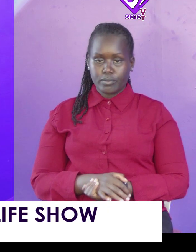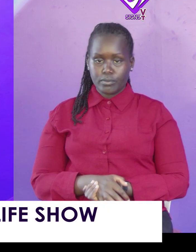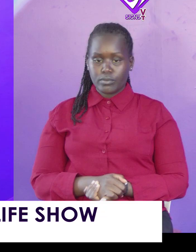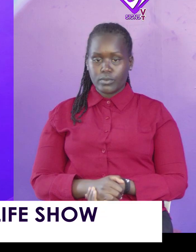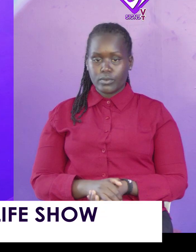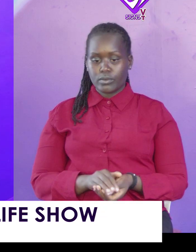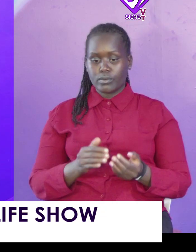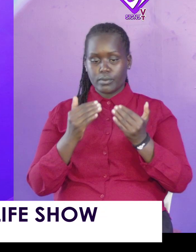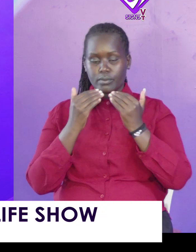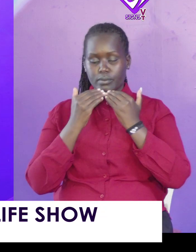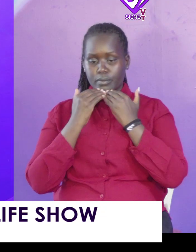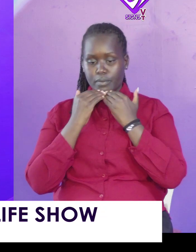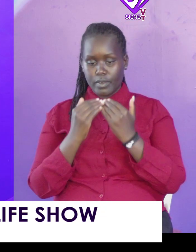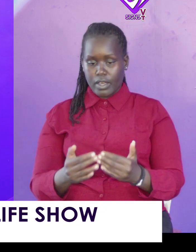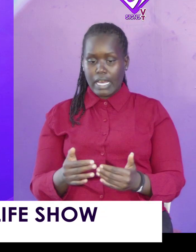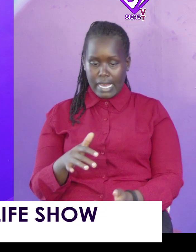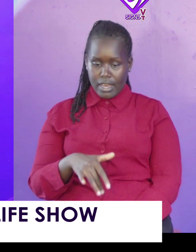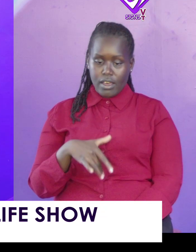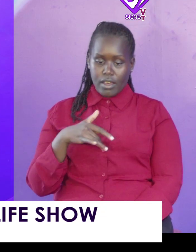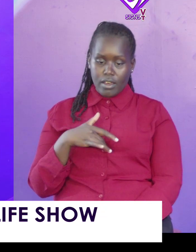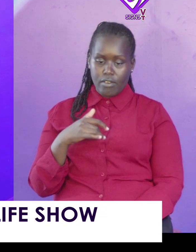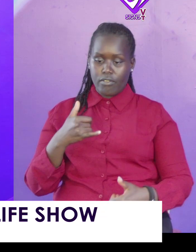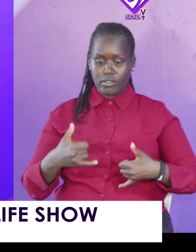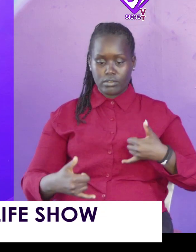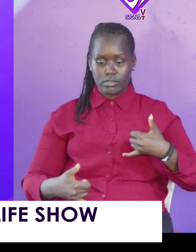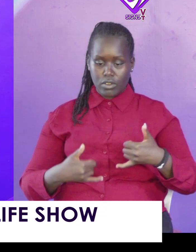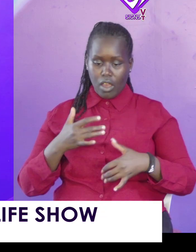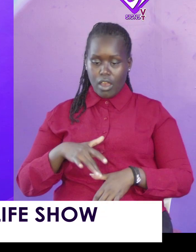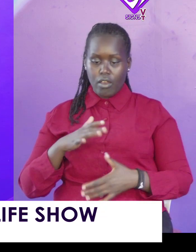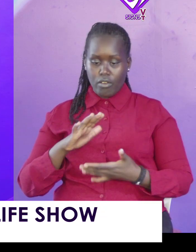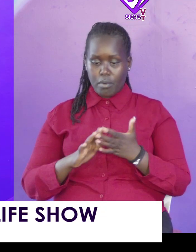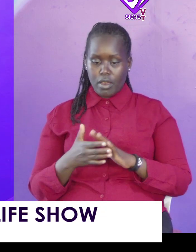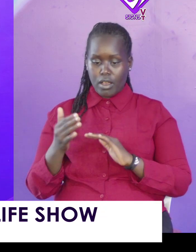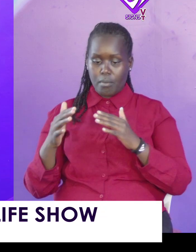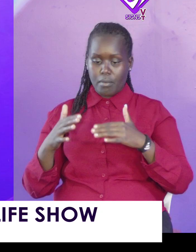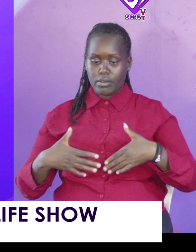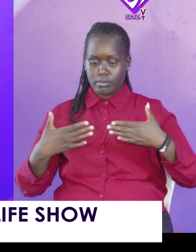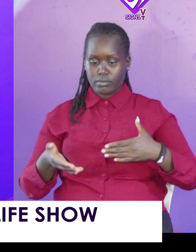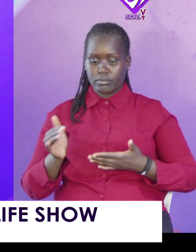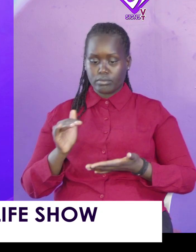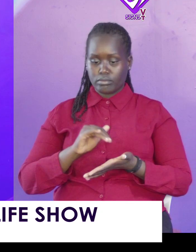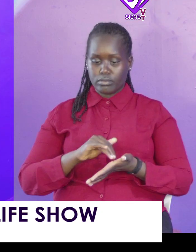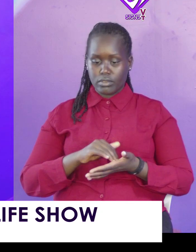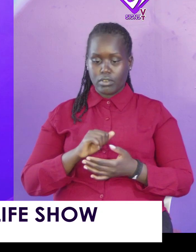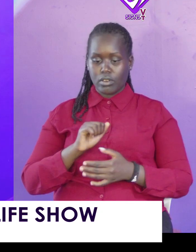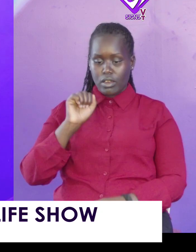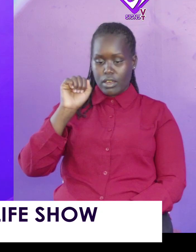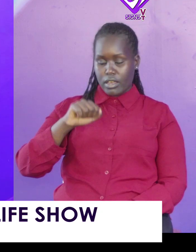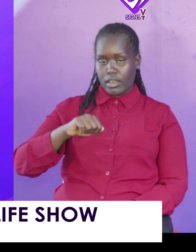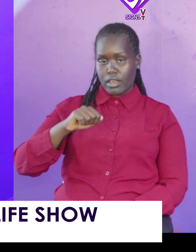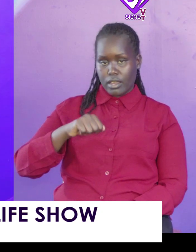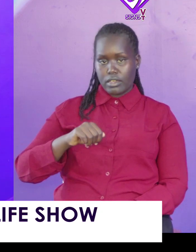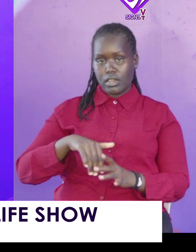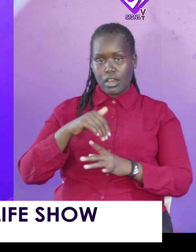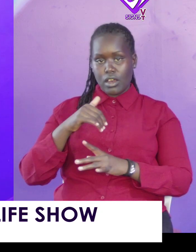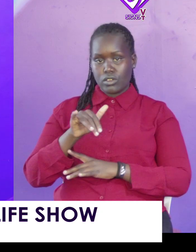Thank you. Thank you. I feel joy again. I feel you being happy again. I feel you rising up. Yeah, come up of that bed.